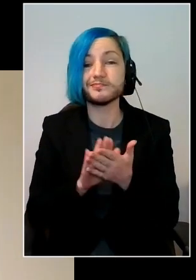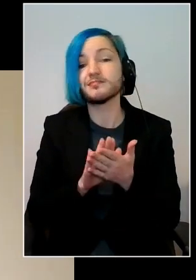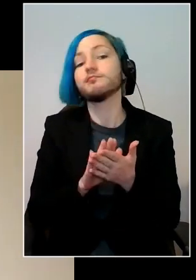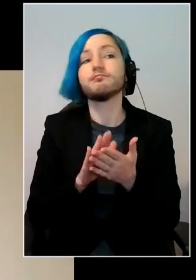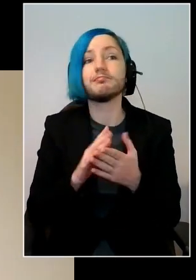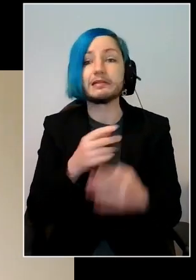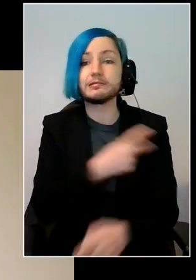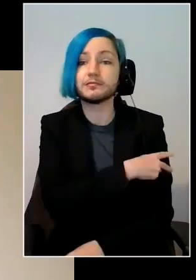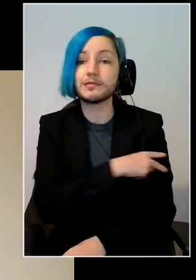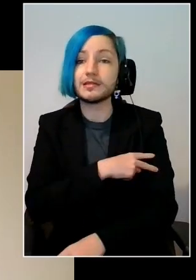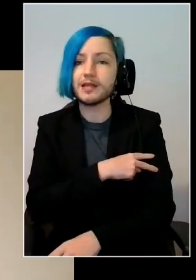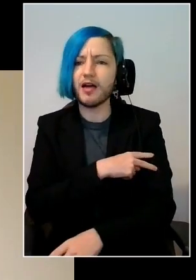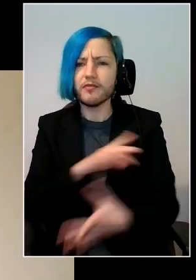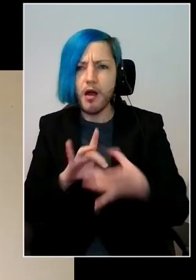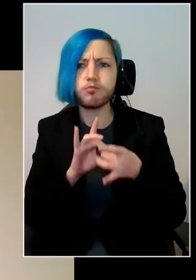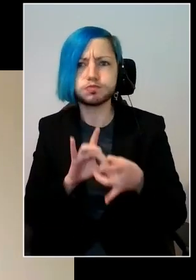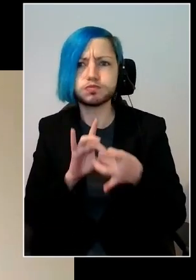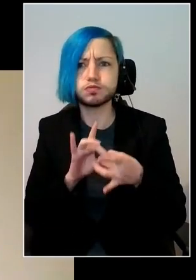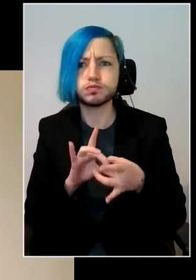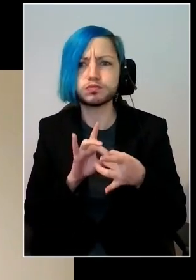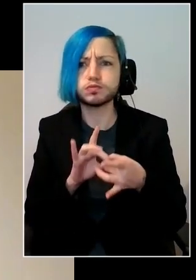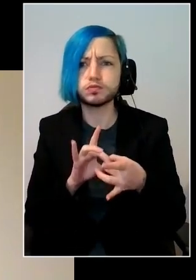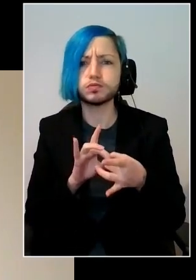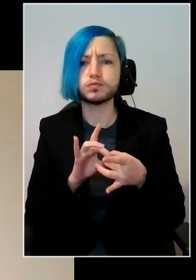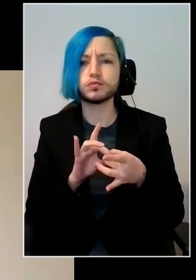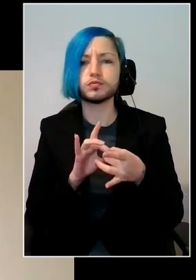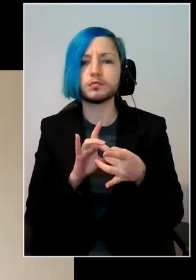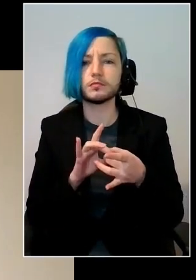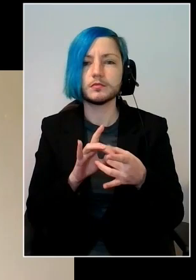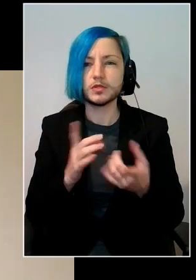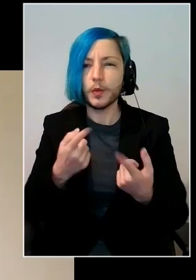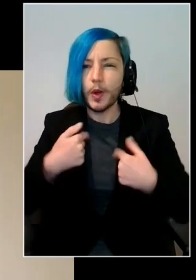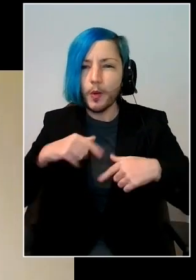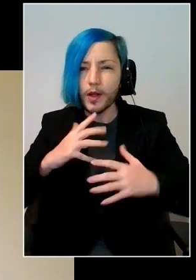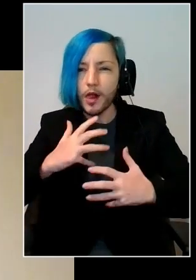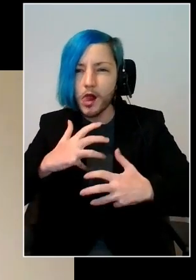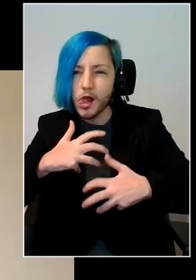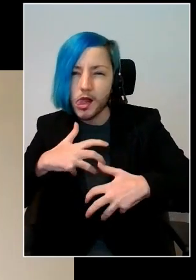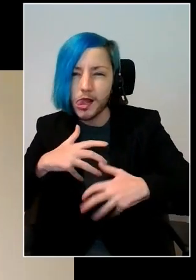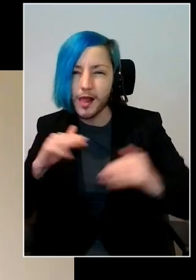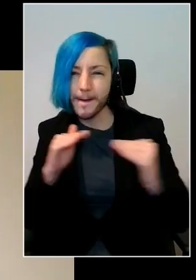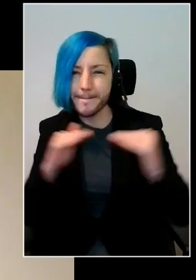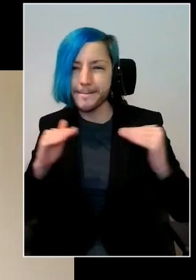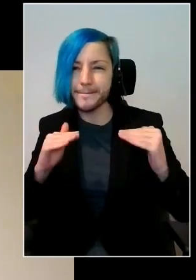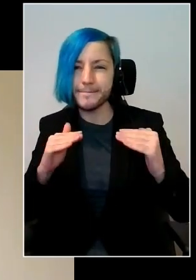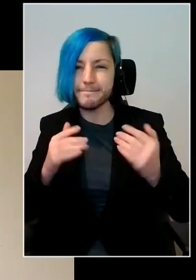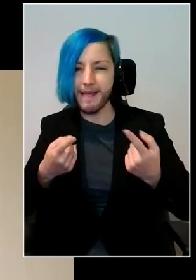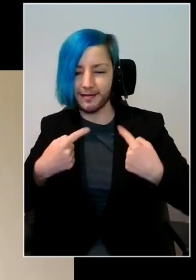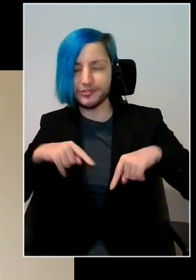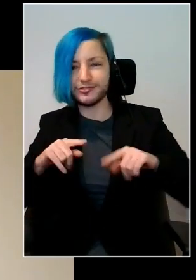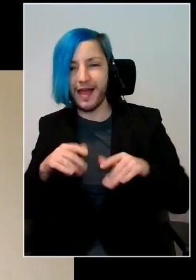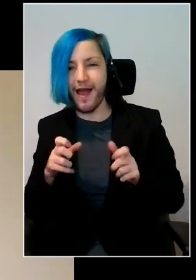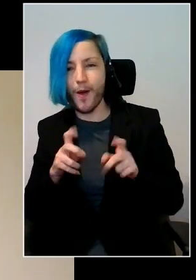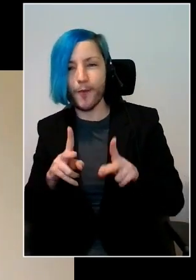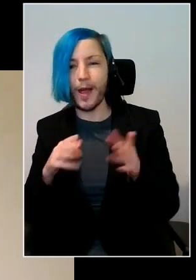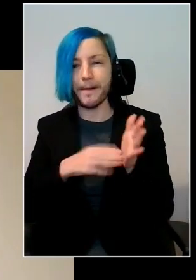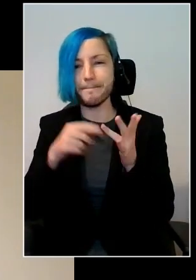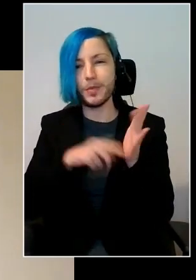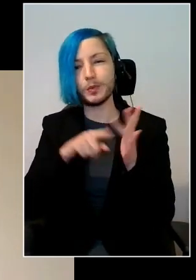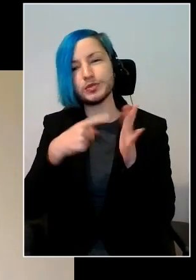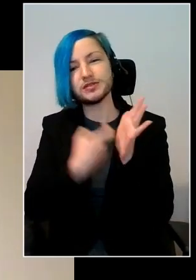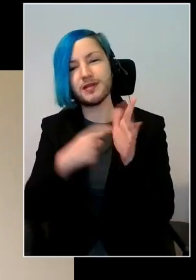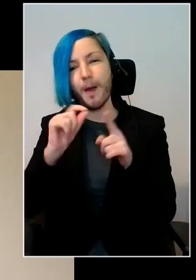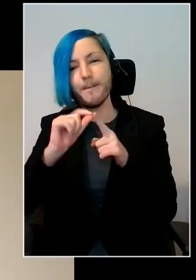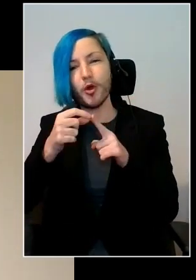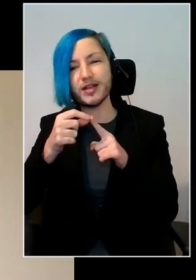employees that we can almost adapt to the Motorpoint way, and it helps us to be able to bring that